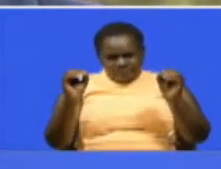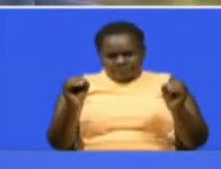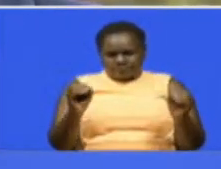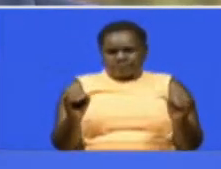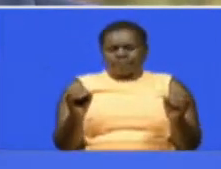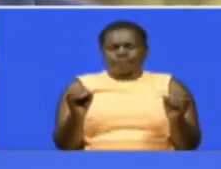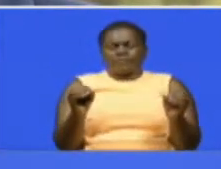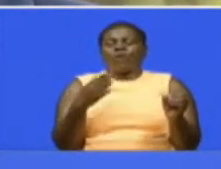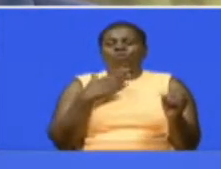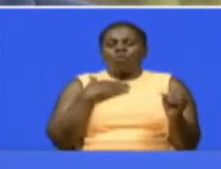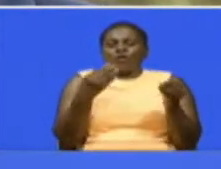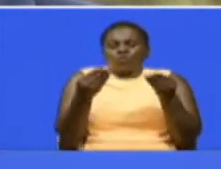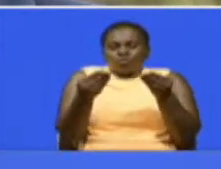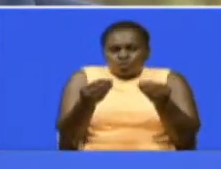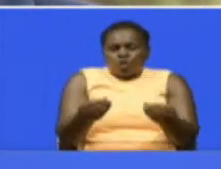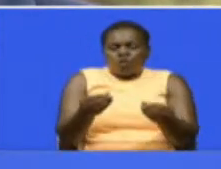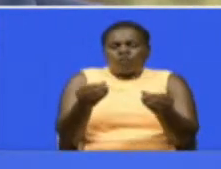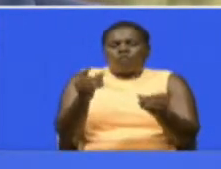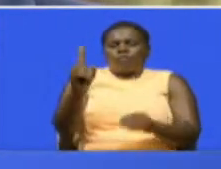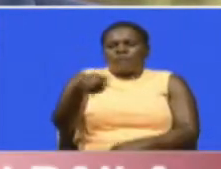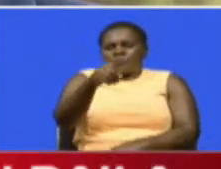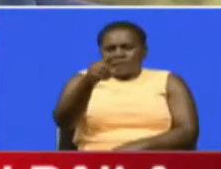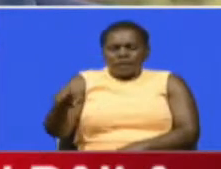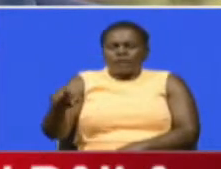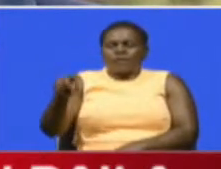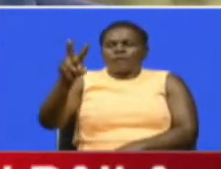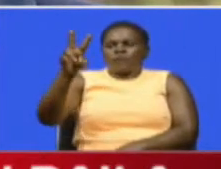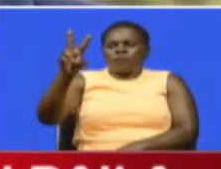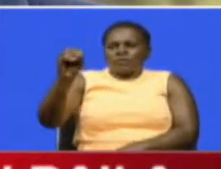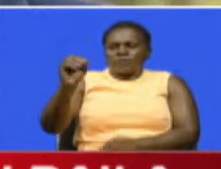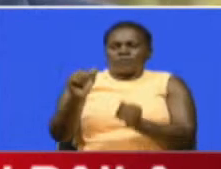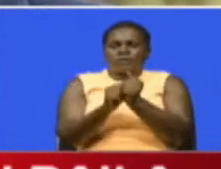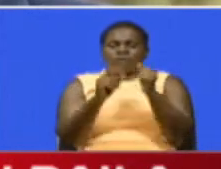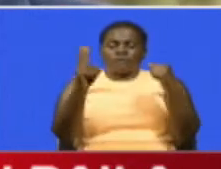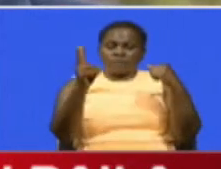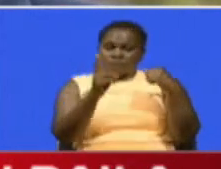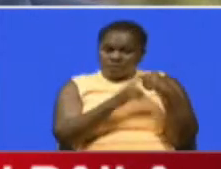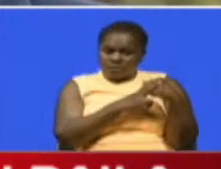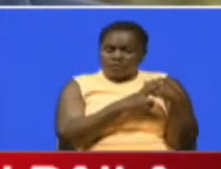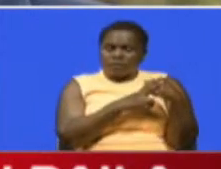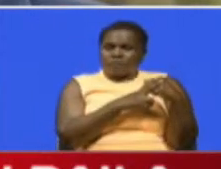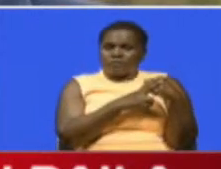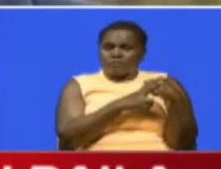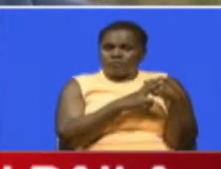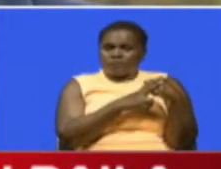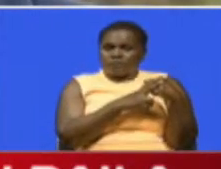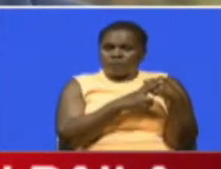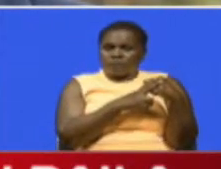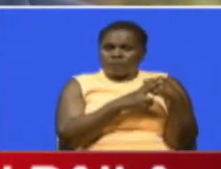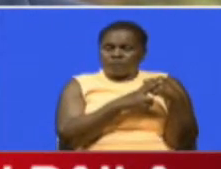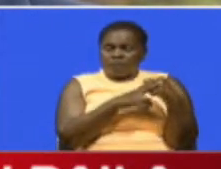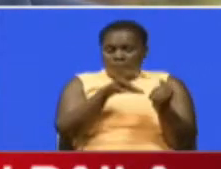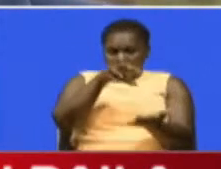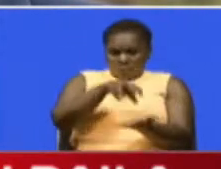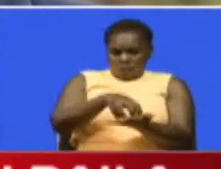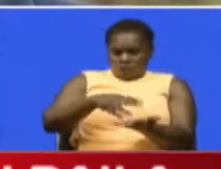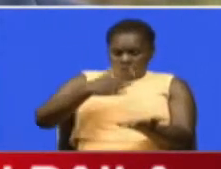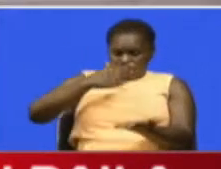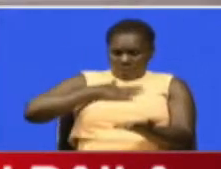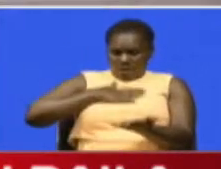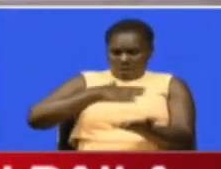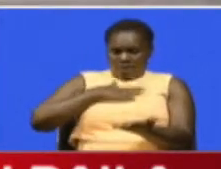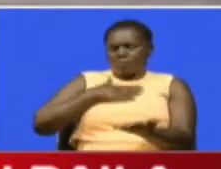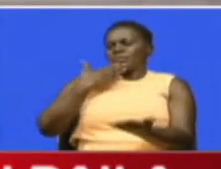2022. We want to fix what went wrong in 2017. This is our position,